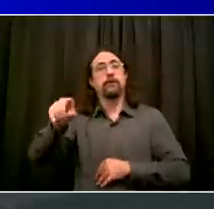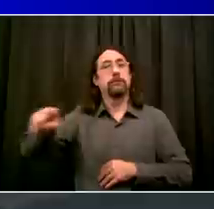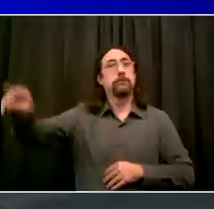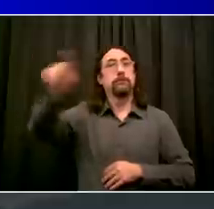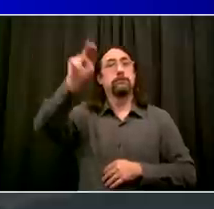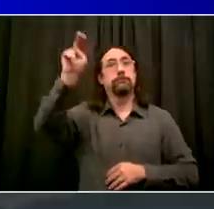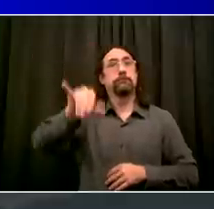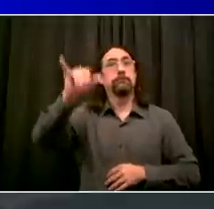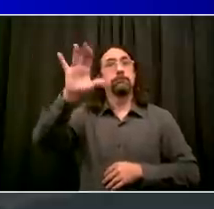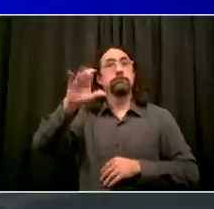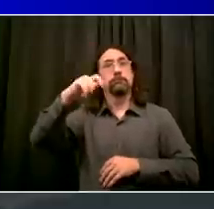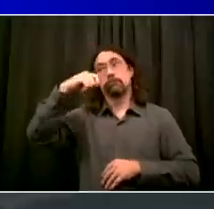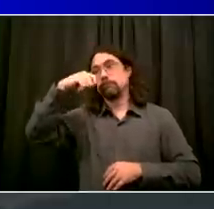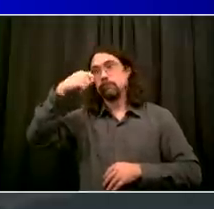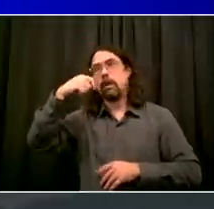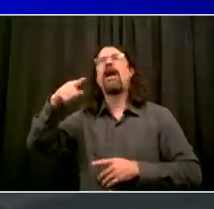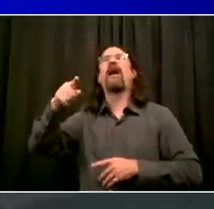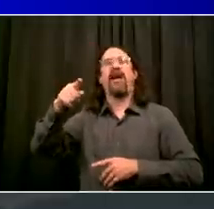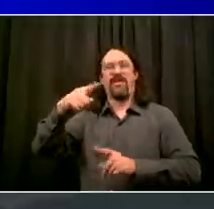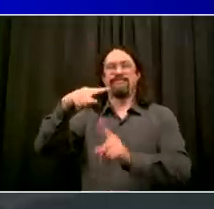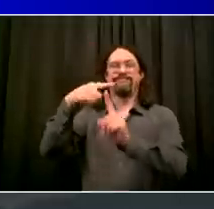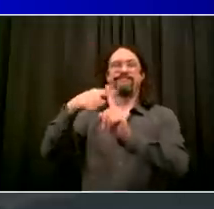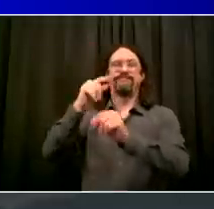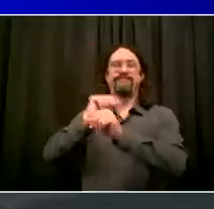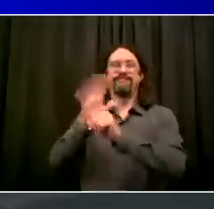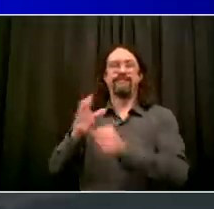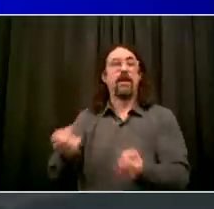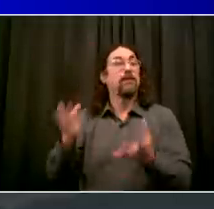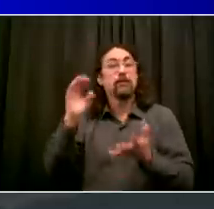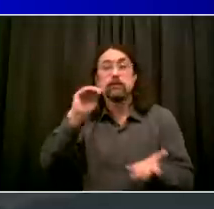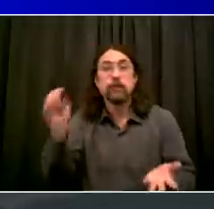1.90%. And the 7-day rolling average today is